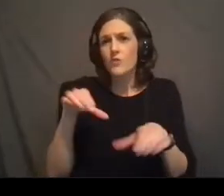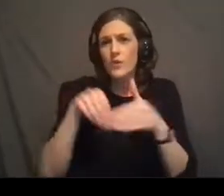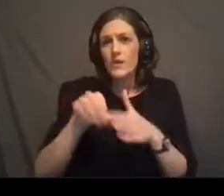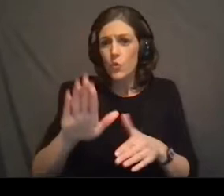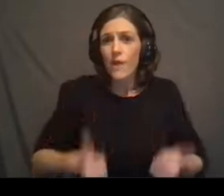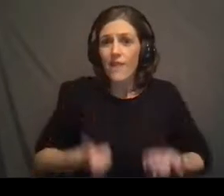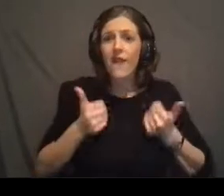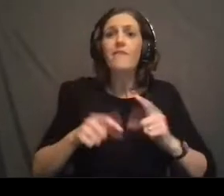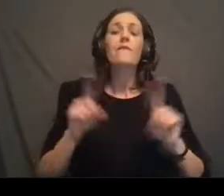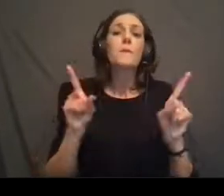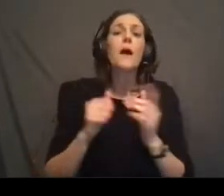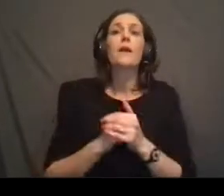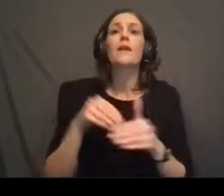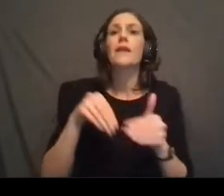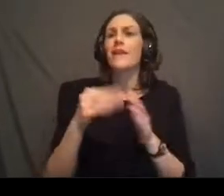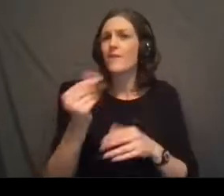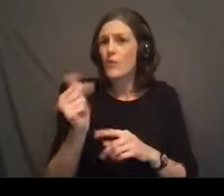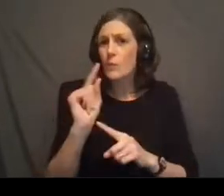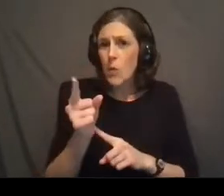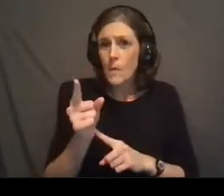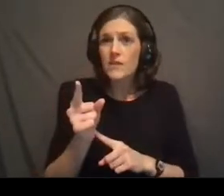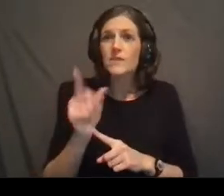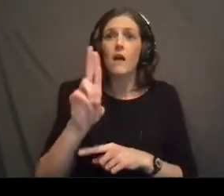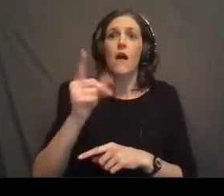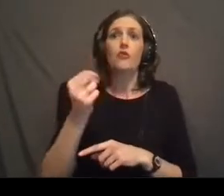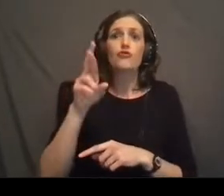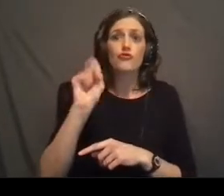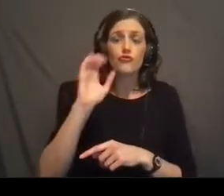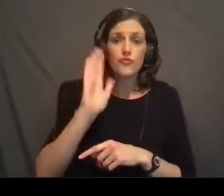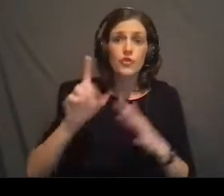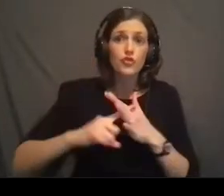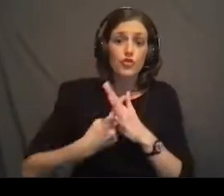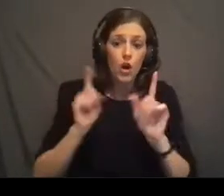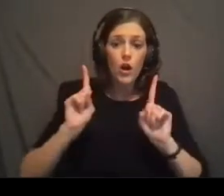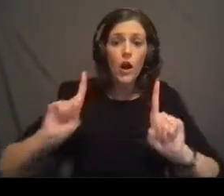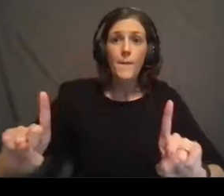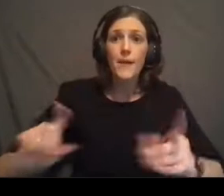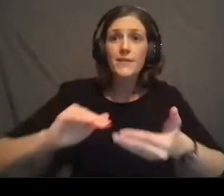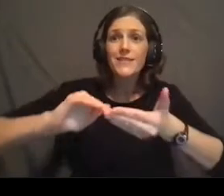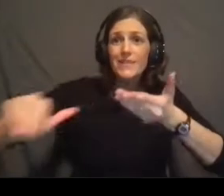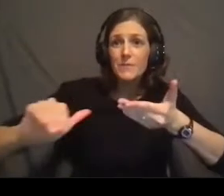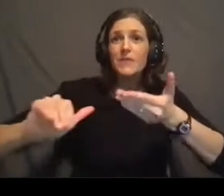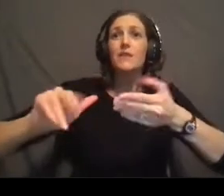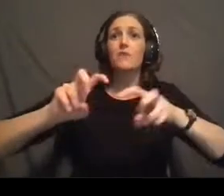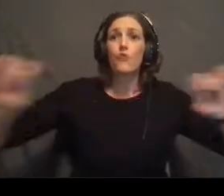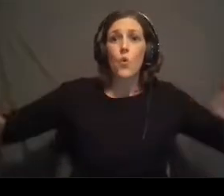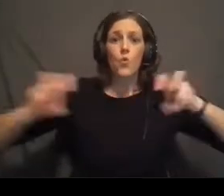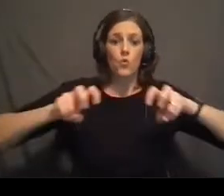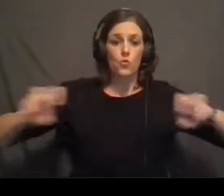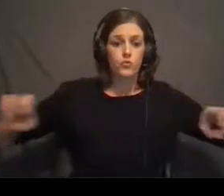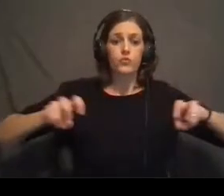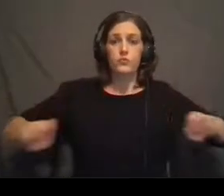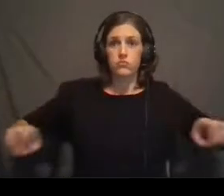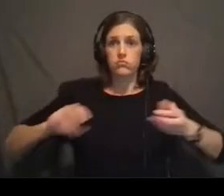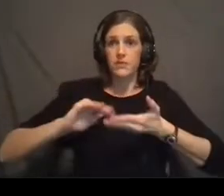life. But in just a few moments, our ushers are going to start coming down and dismissing rows by section.